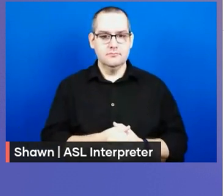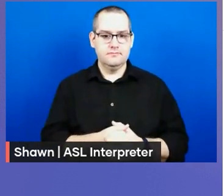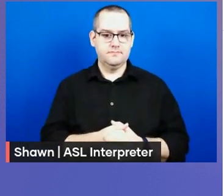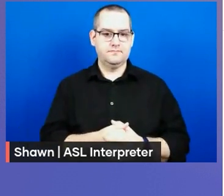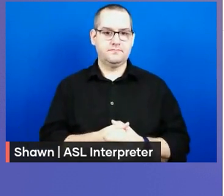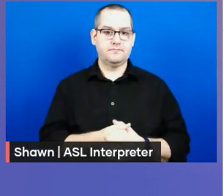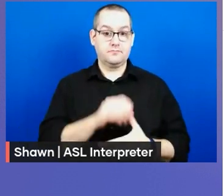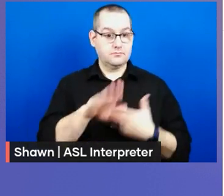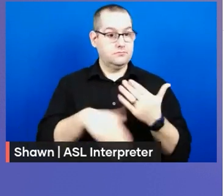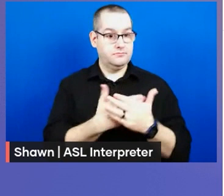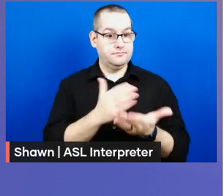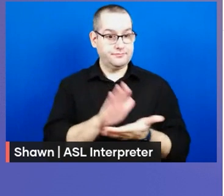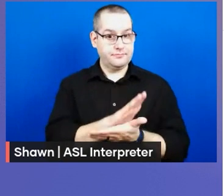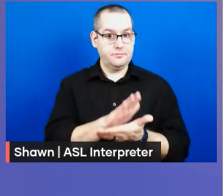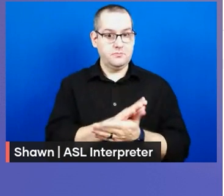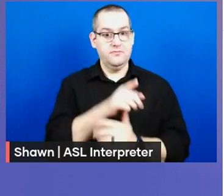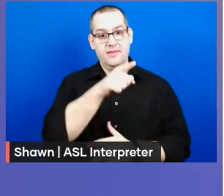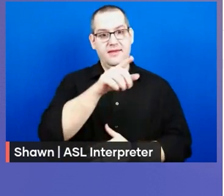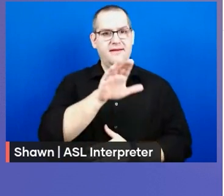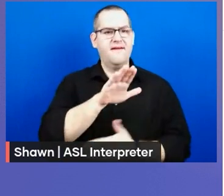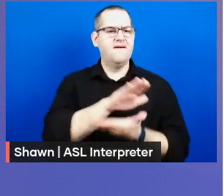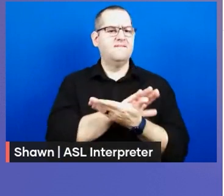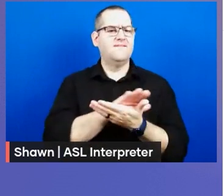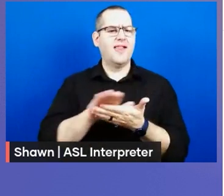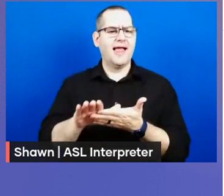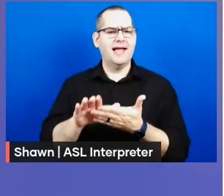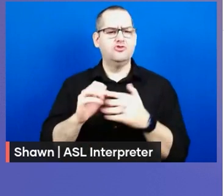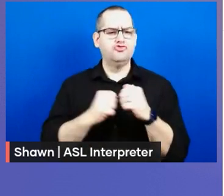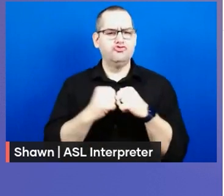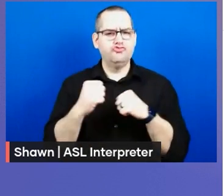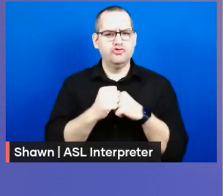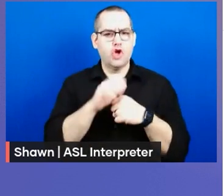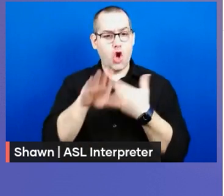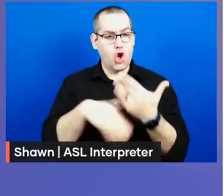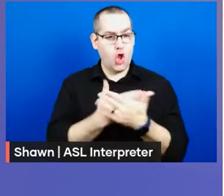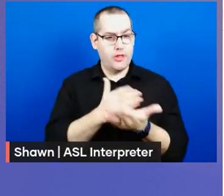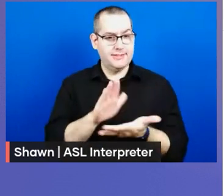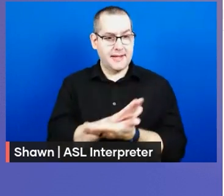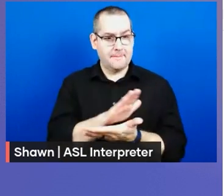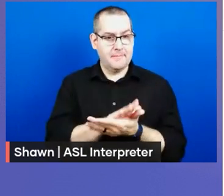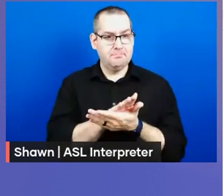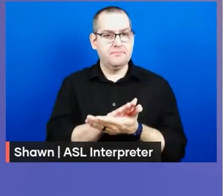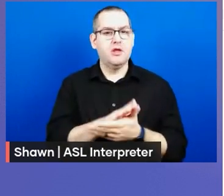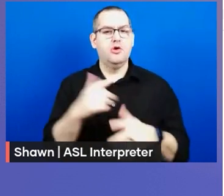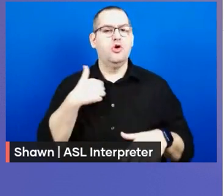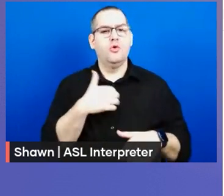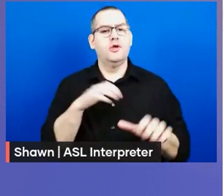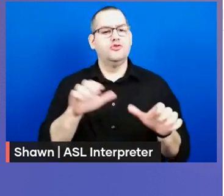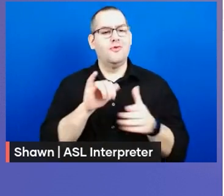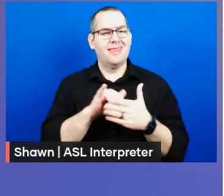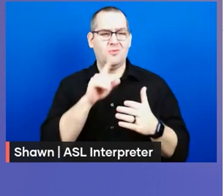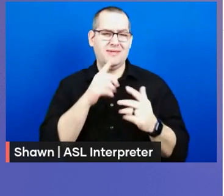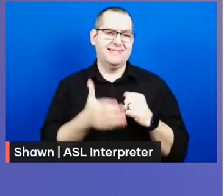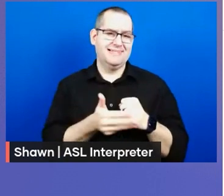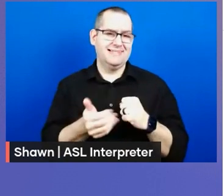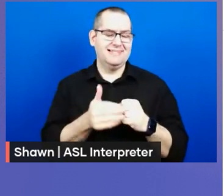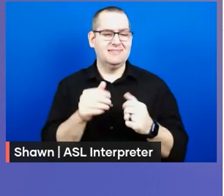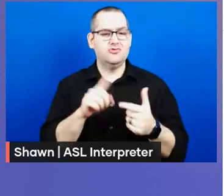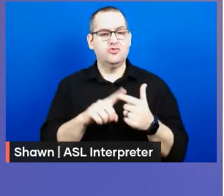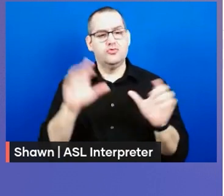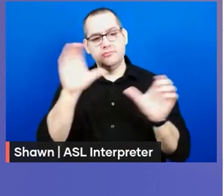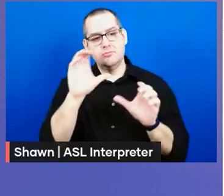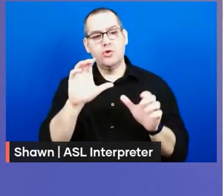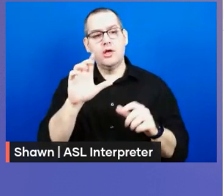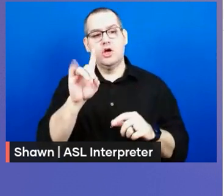first, all documents. So this is a flat just structure of all of your documents. We do it because this is actually a lot easier to query Google